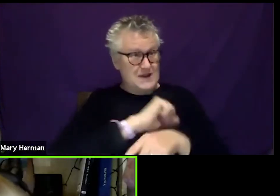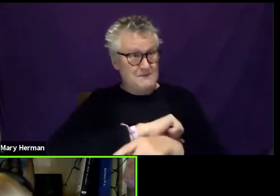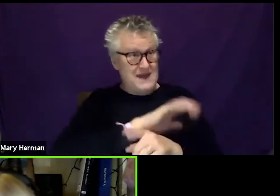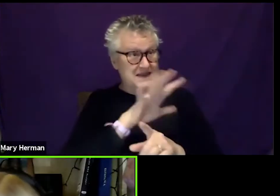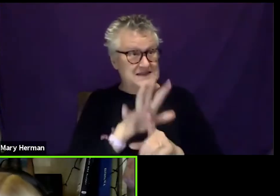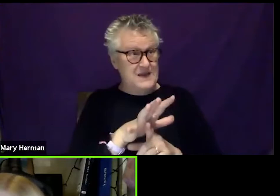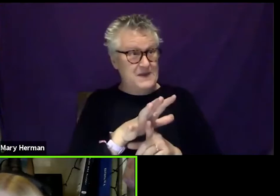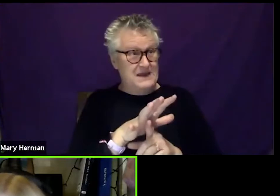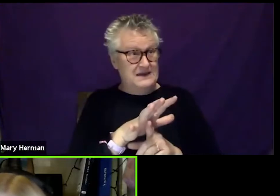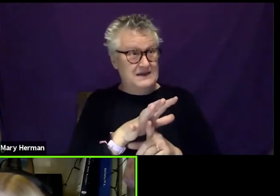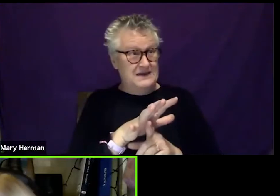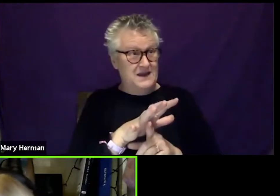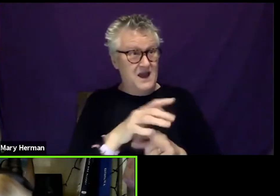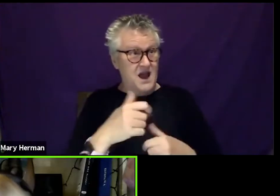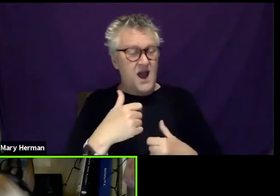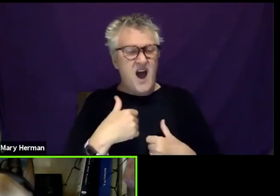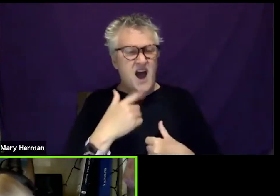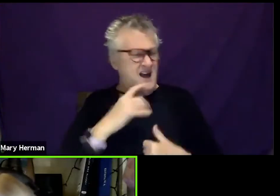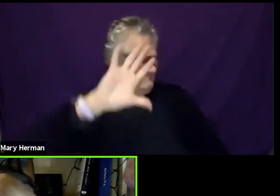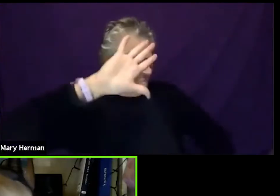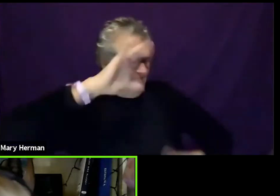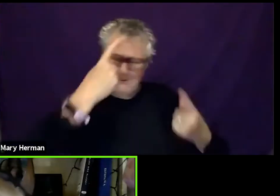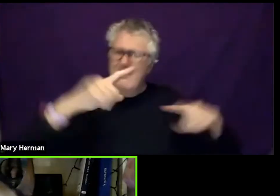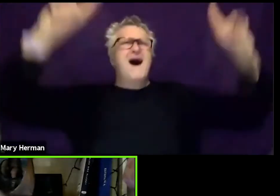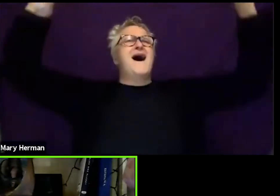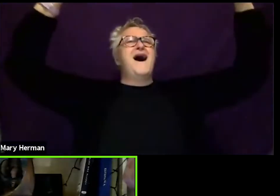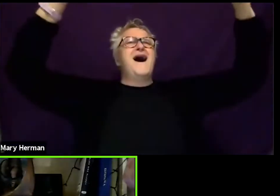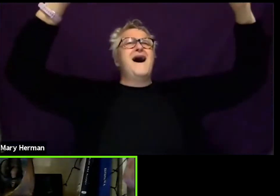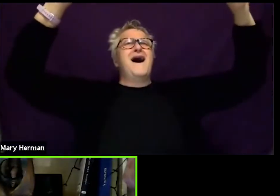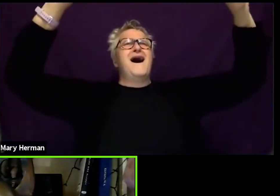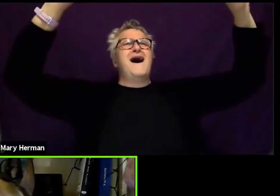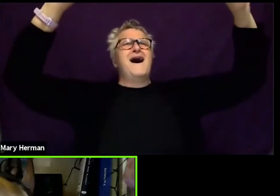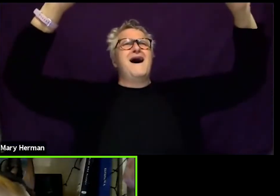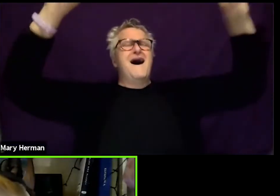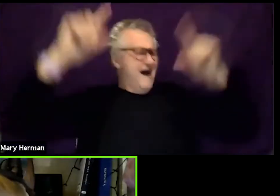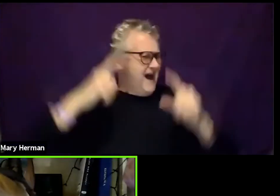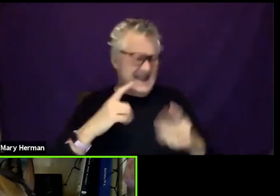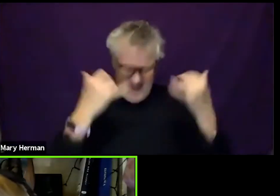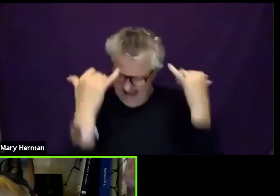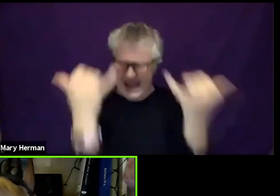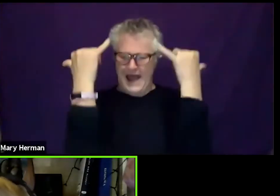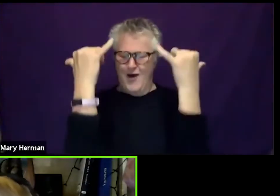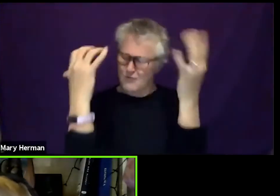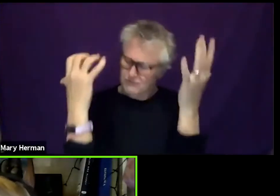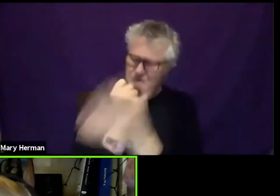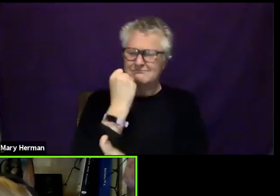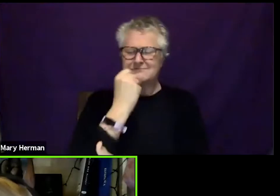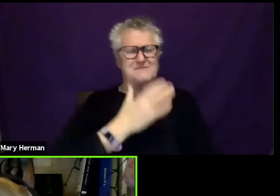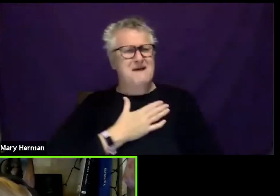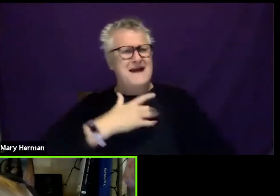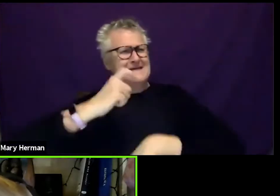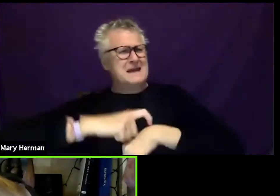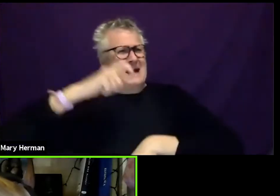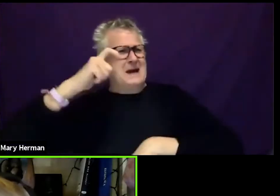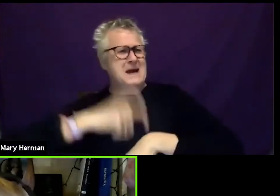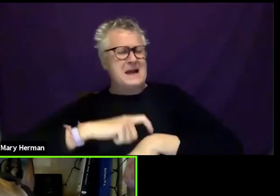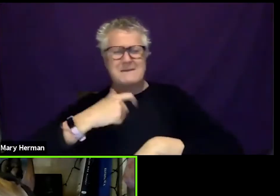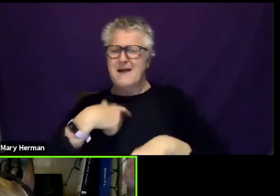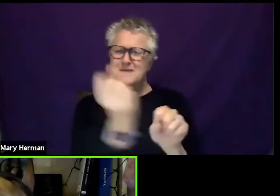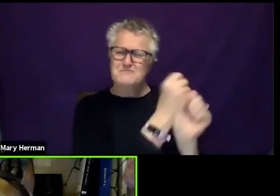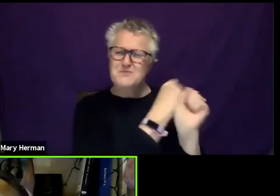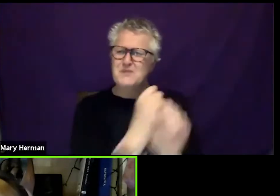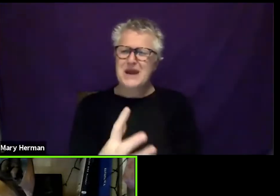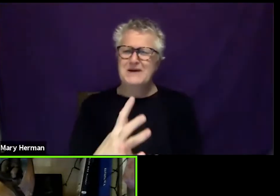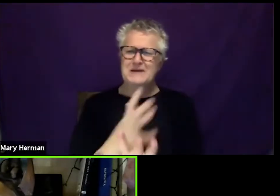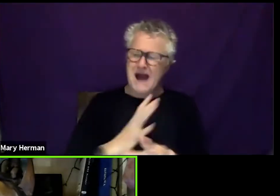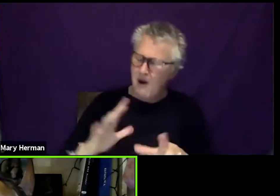This is what I've been preparing for my whole life, to be here in this pandemic. And my